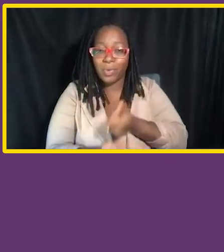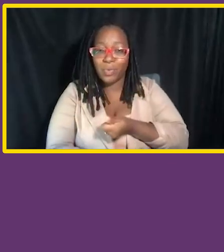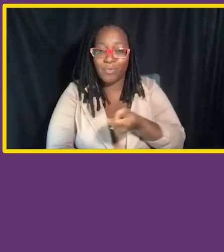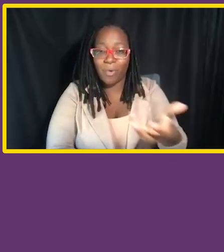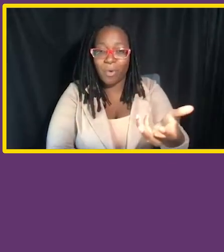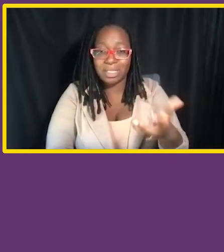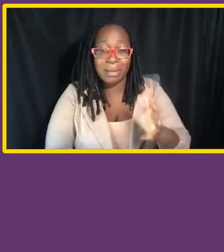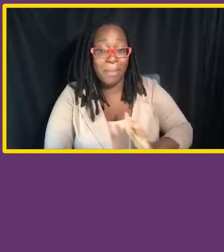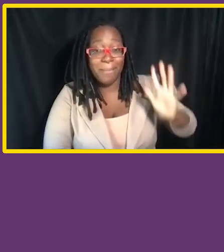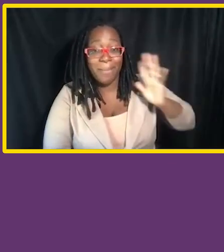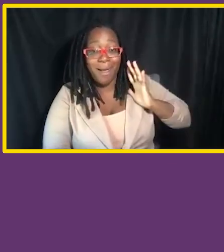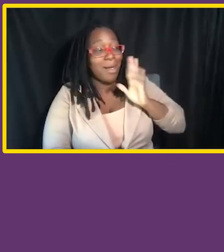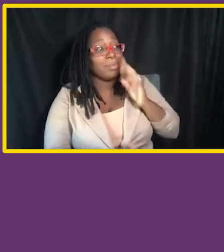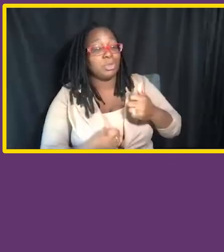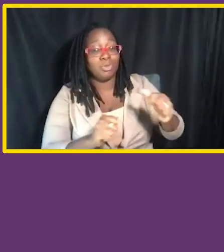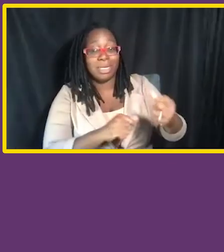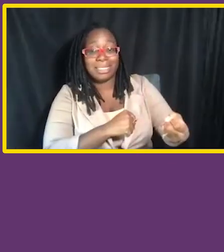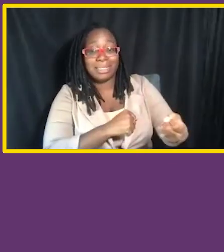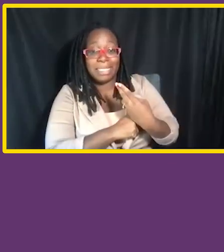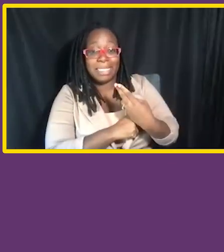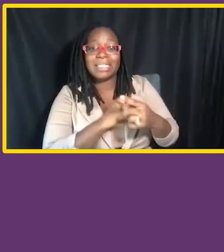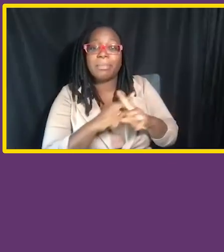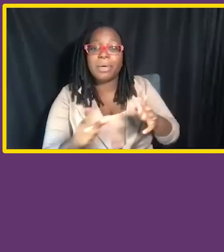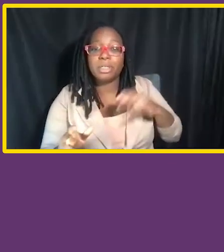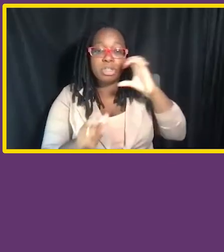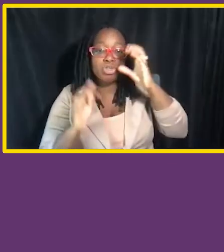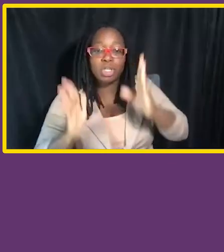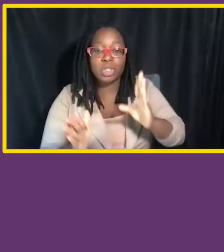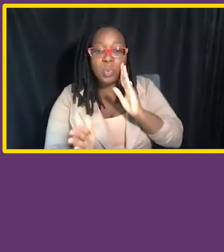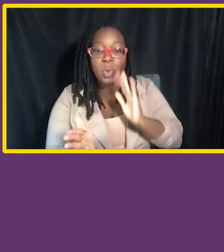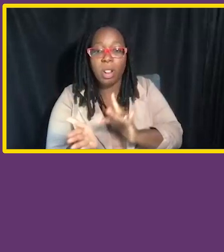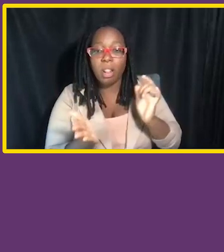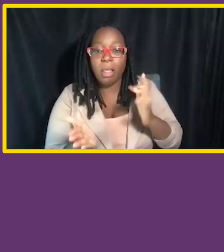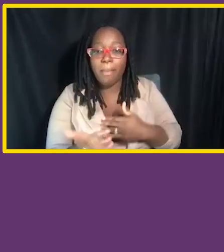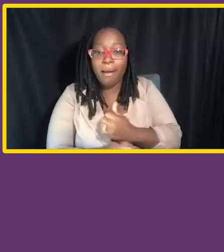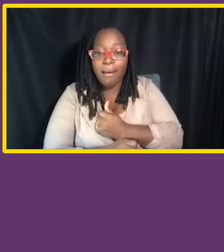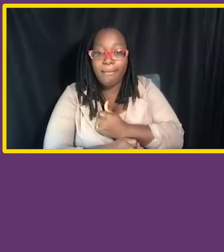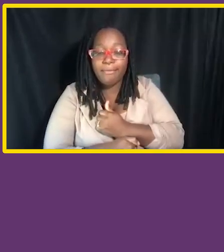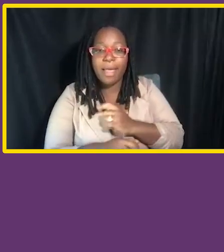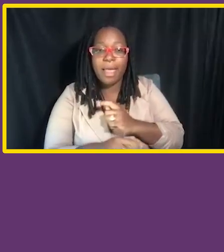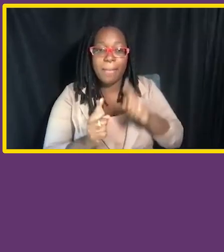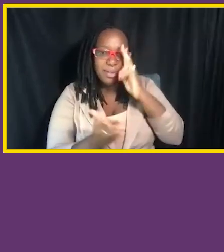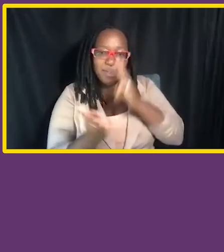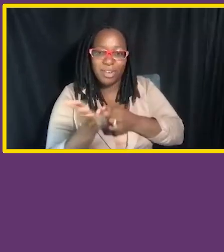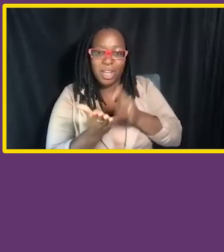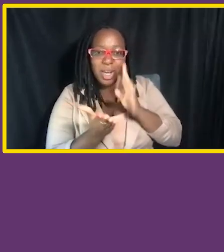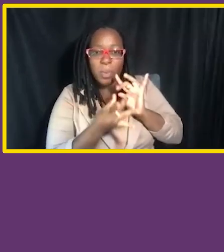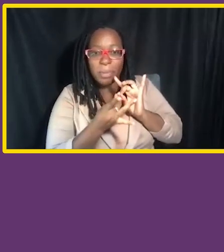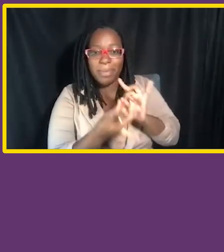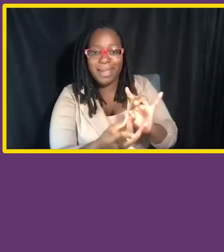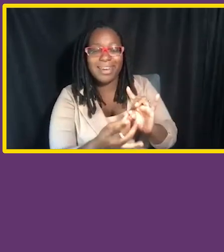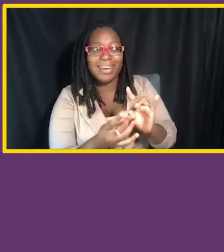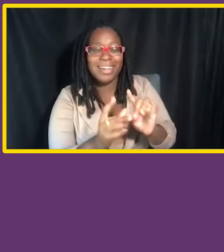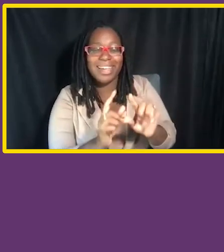defeat, and strangers claim the glory of my love. Iniquity has been bound to me in this bed, yet I must not